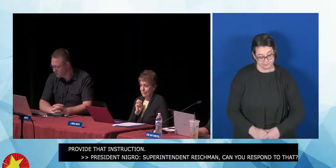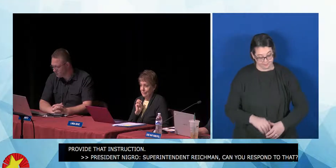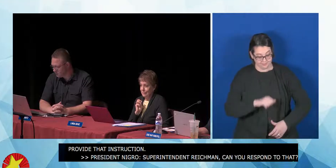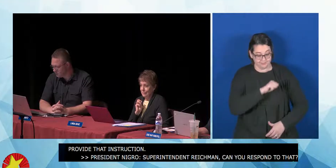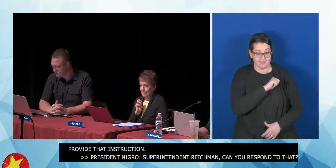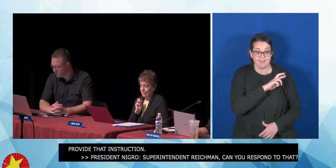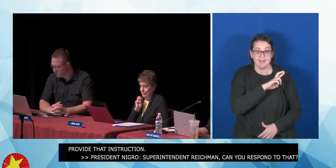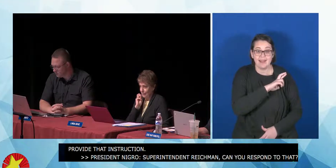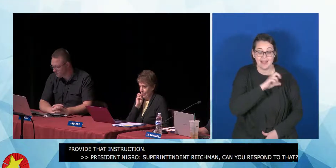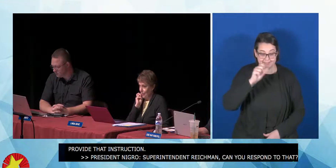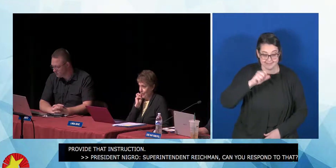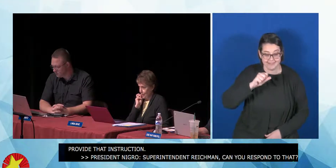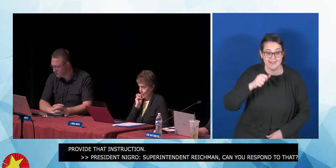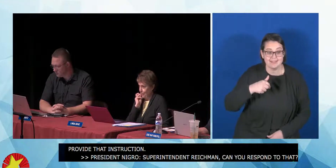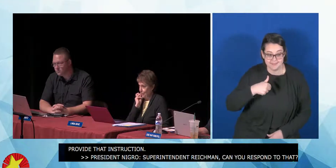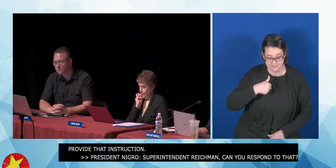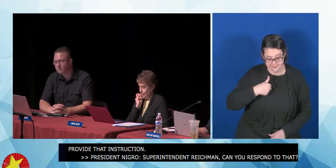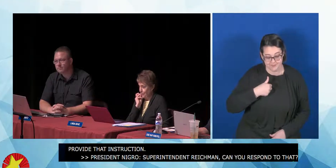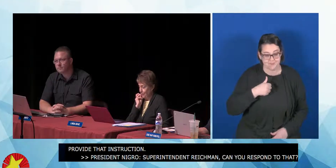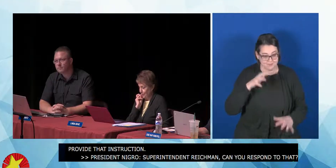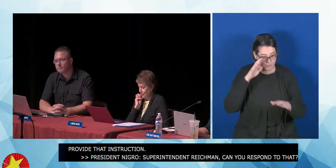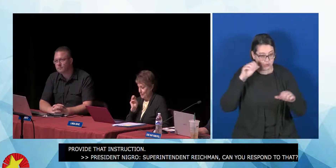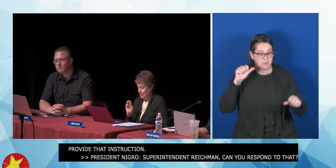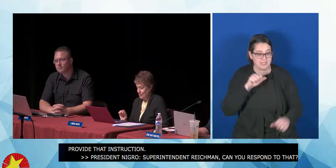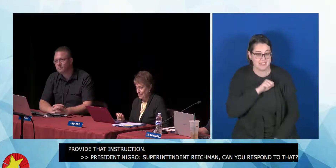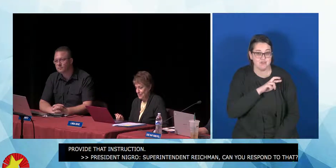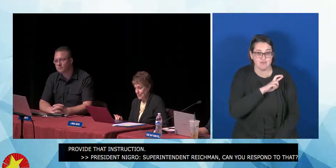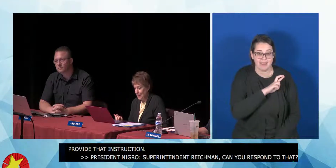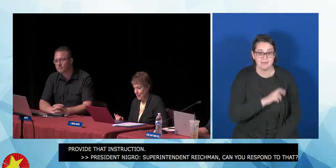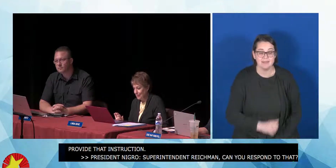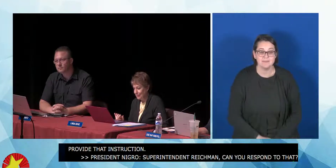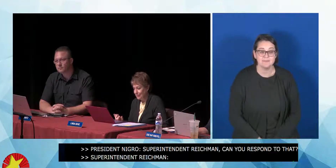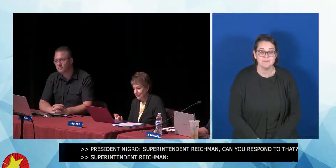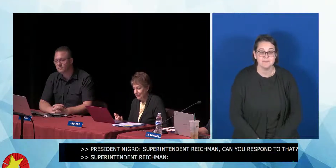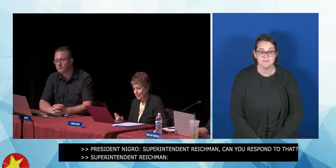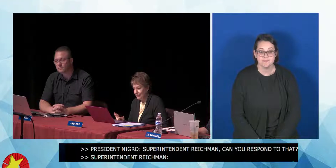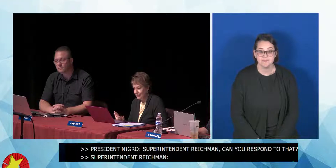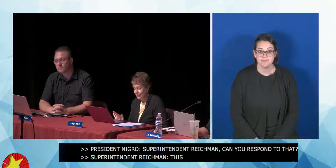Yes, this is Superintendent Reichman.